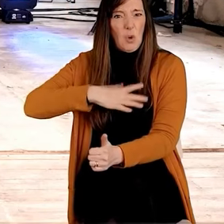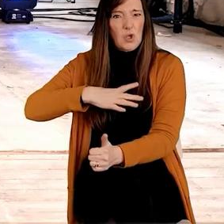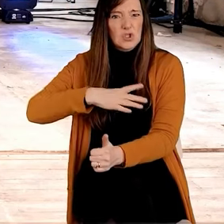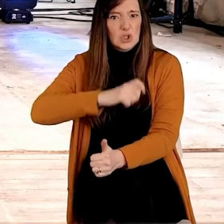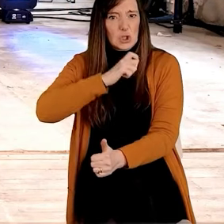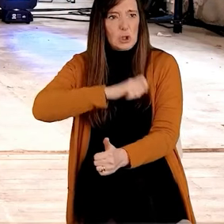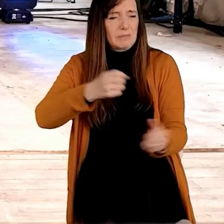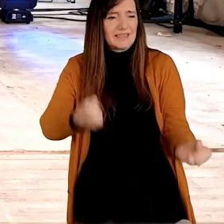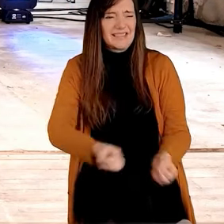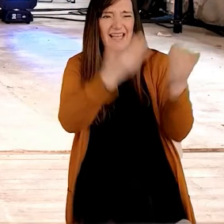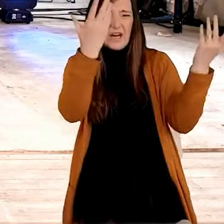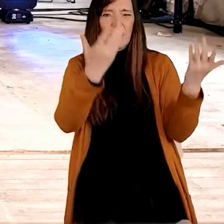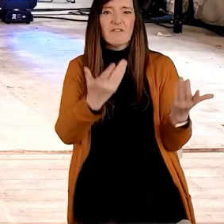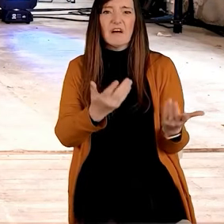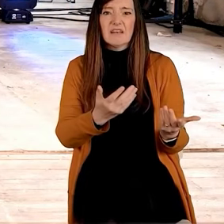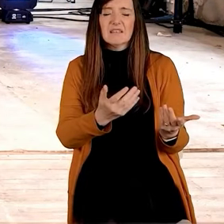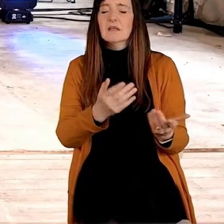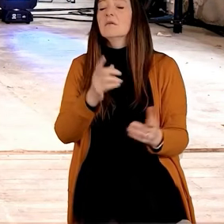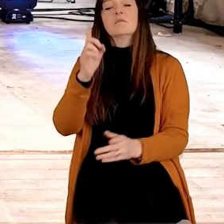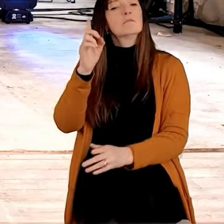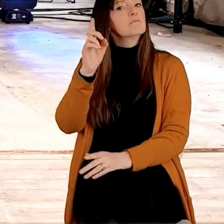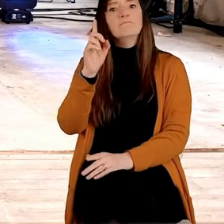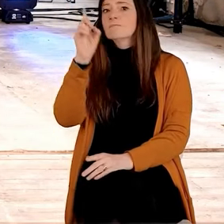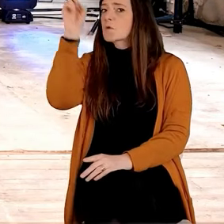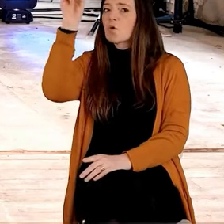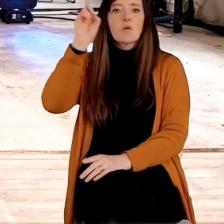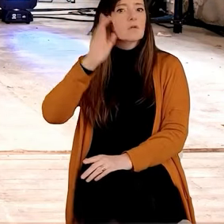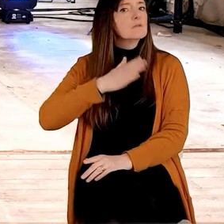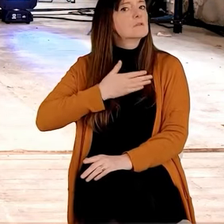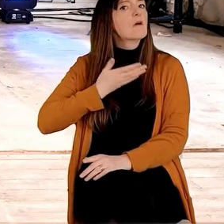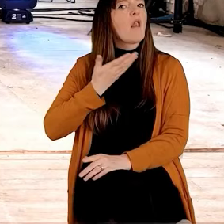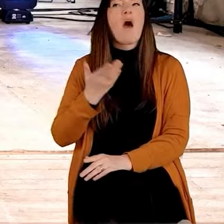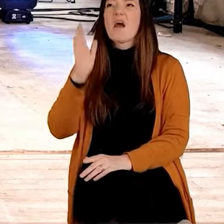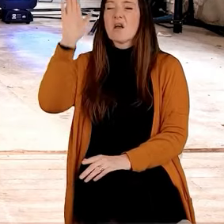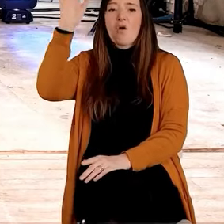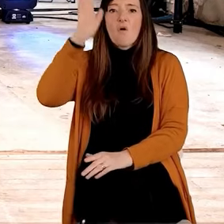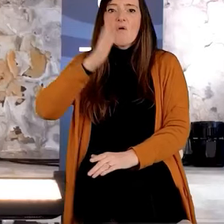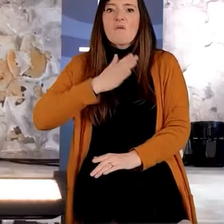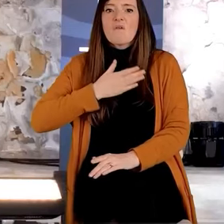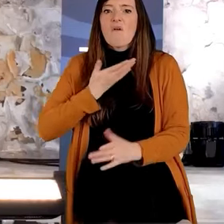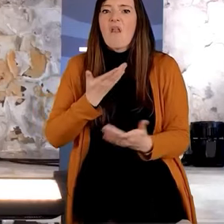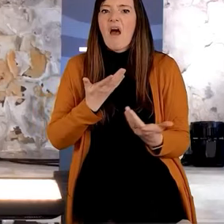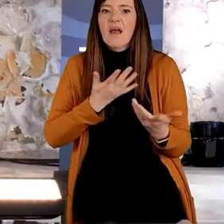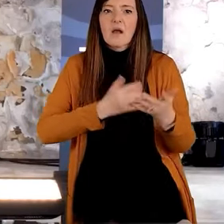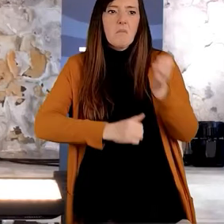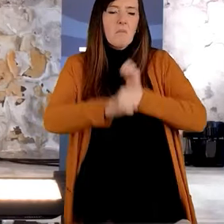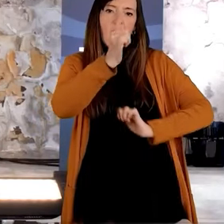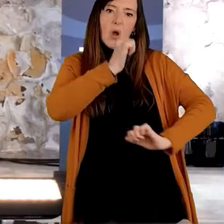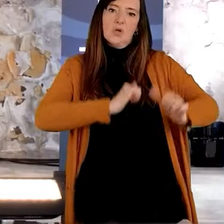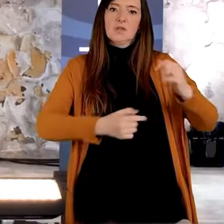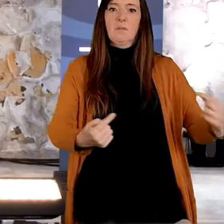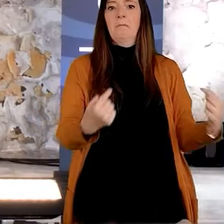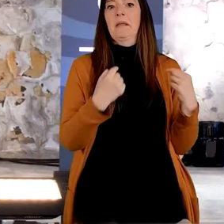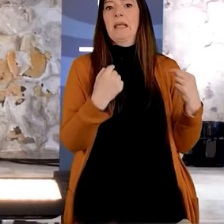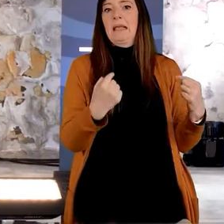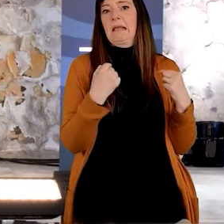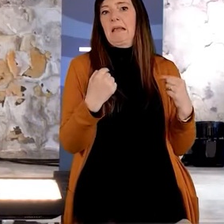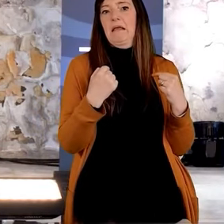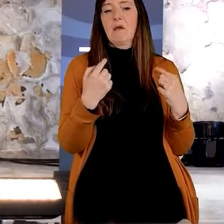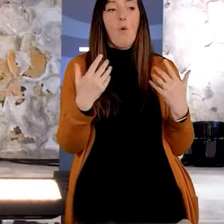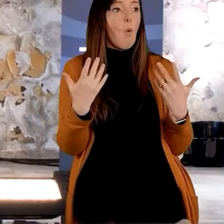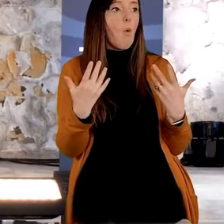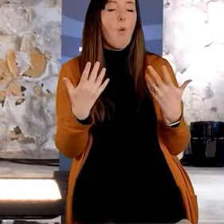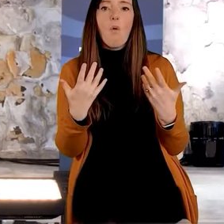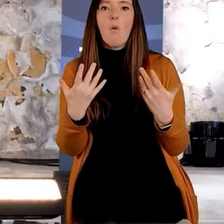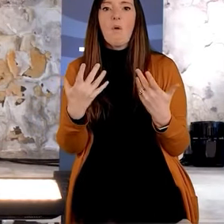think that's what God wants. But God does not like that. He doesn't like boastfulness, verse 5, boasting about who I am. He